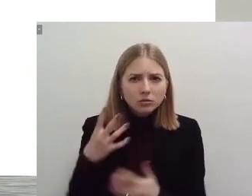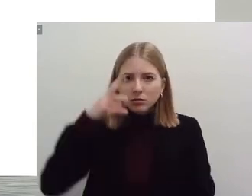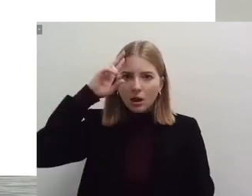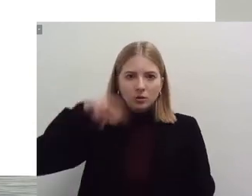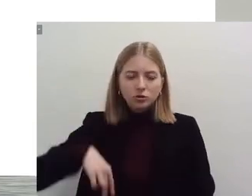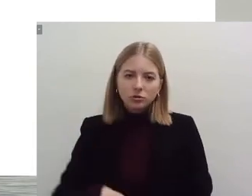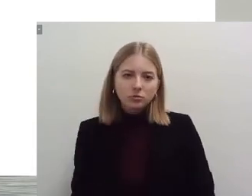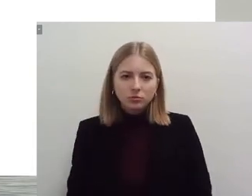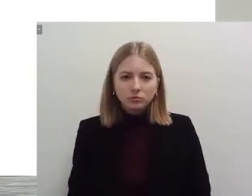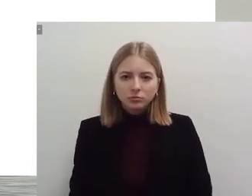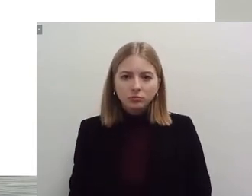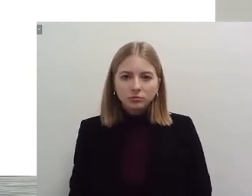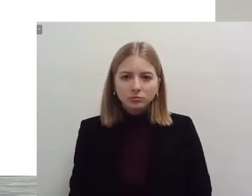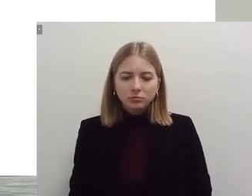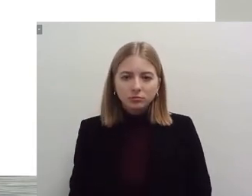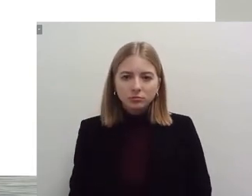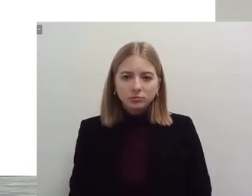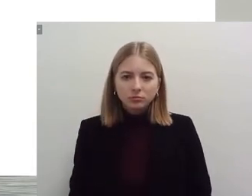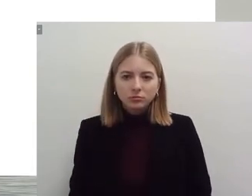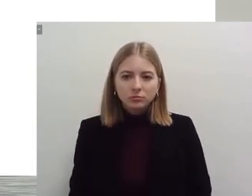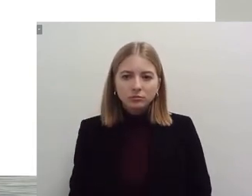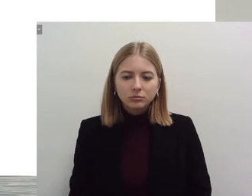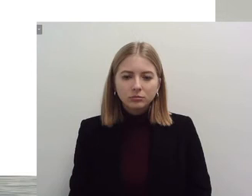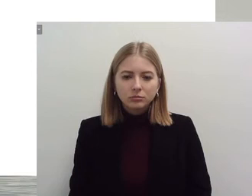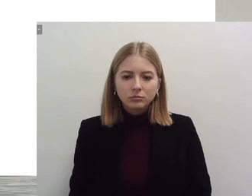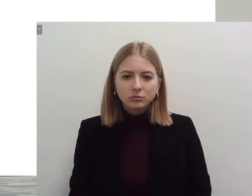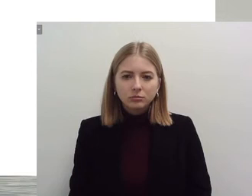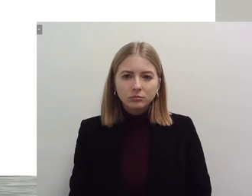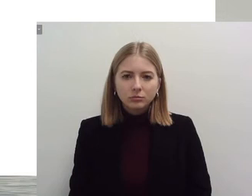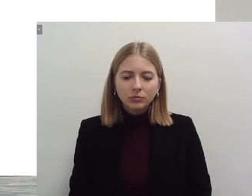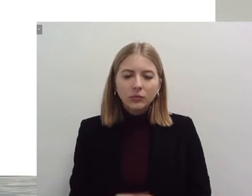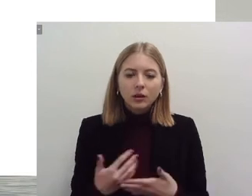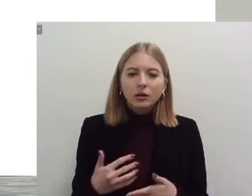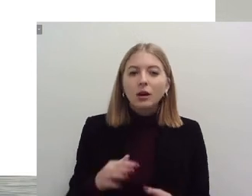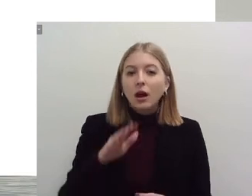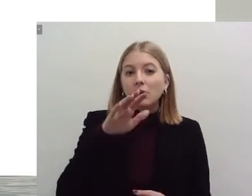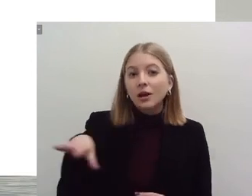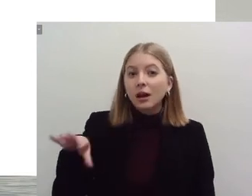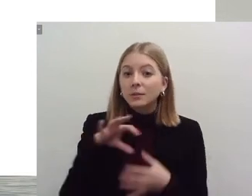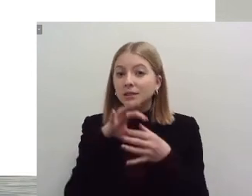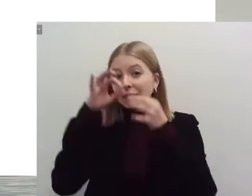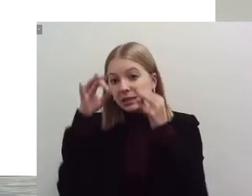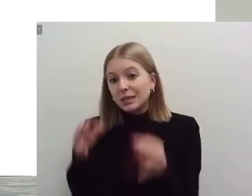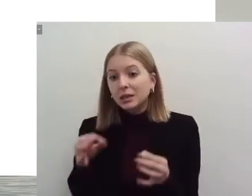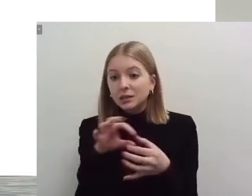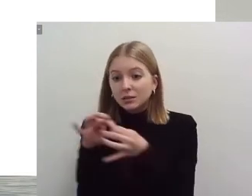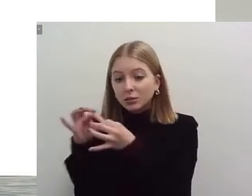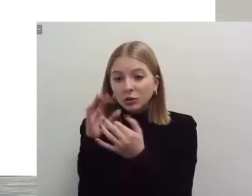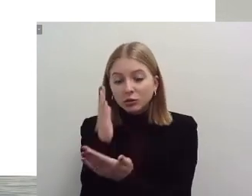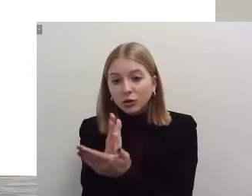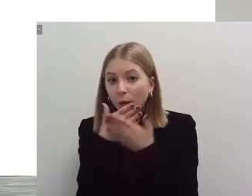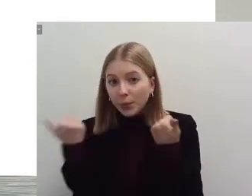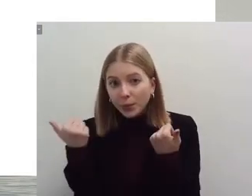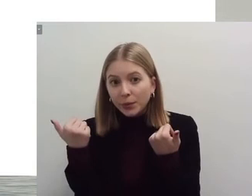and what an impact and power it actually is. And it's always assumed that the adults or